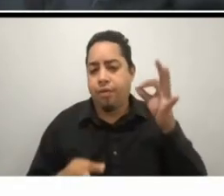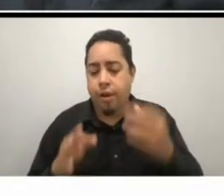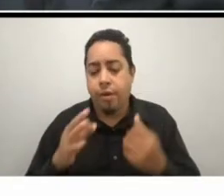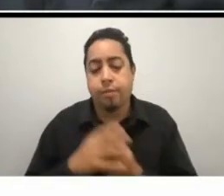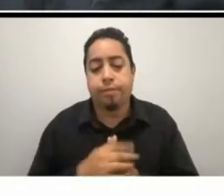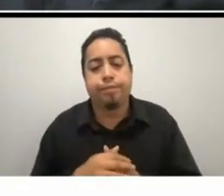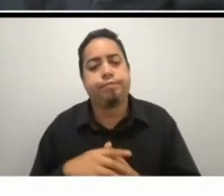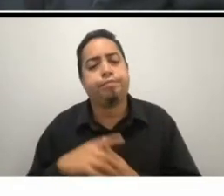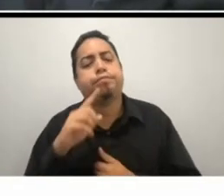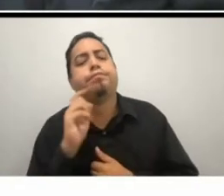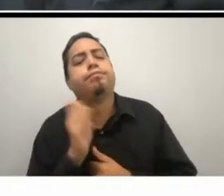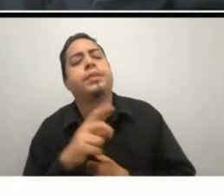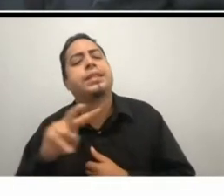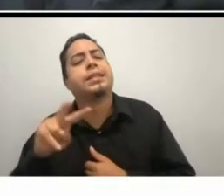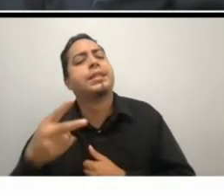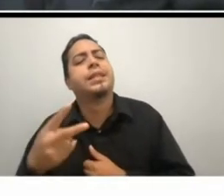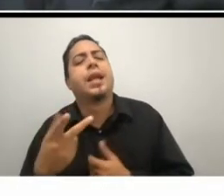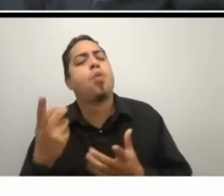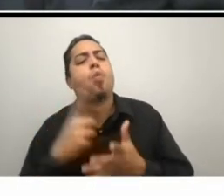I said,